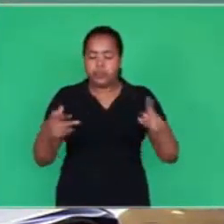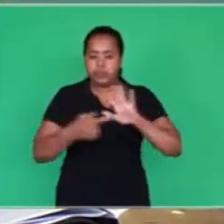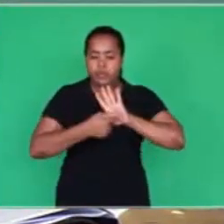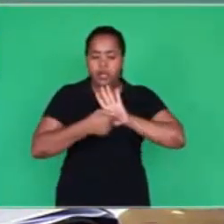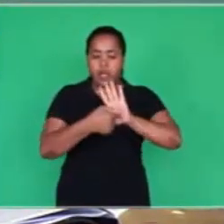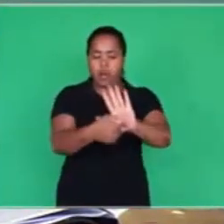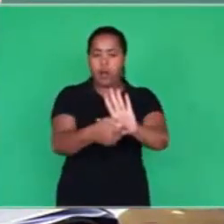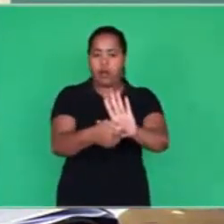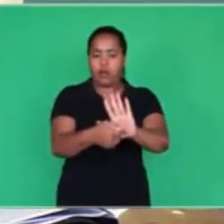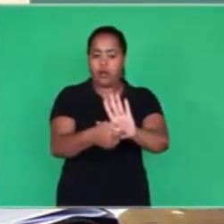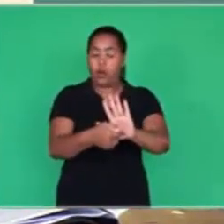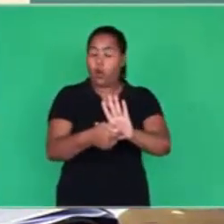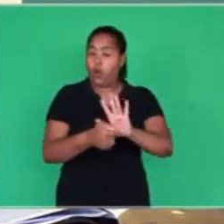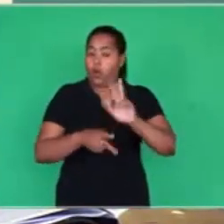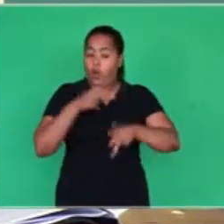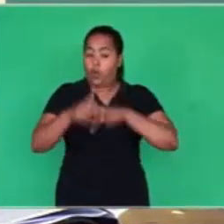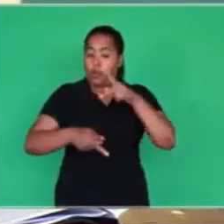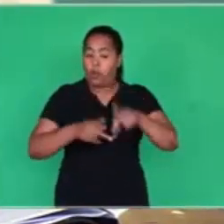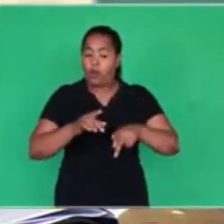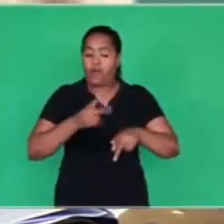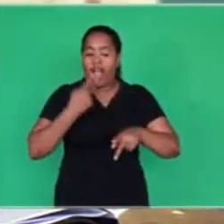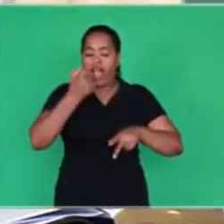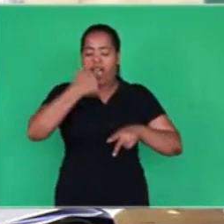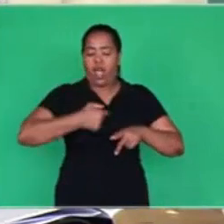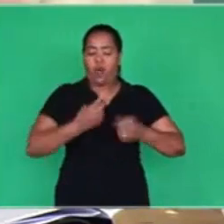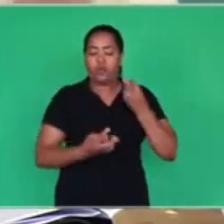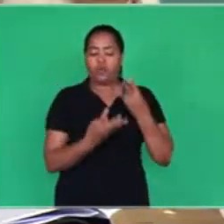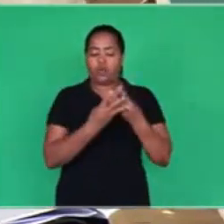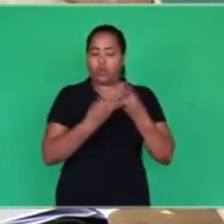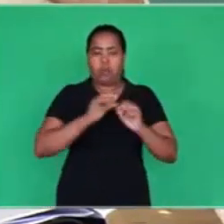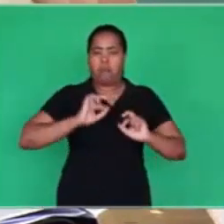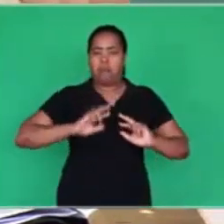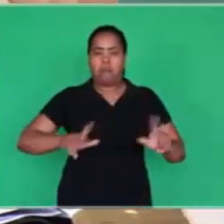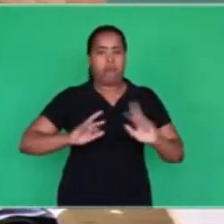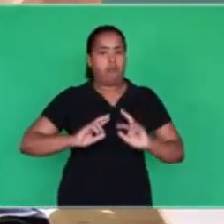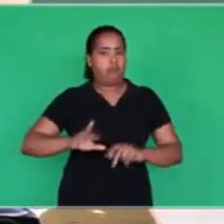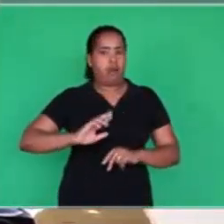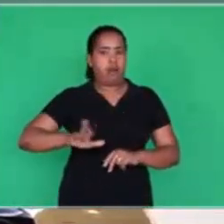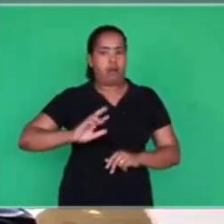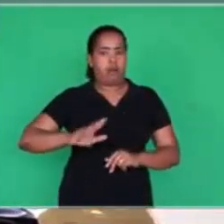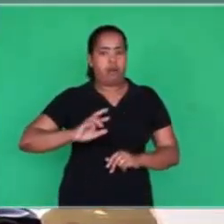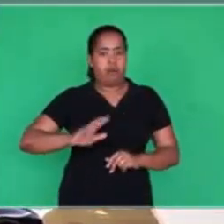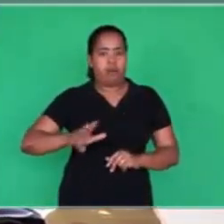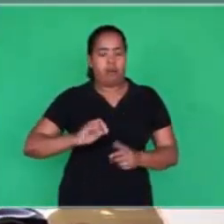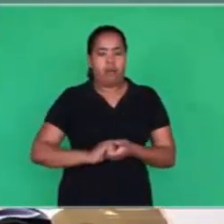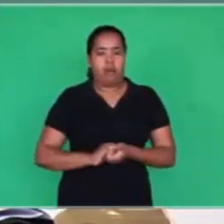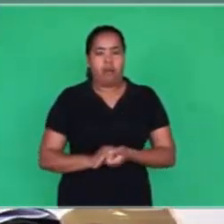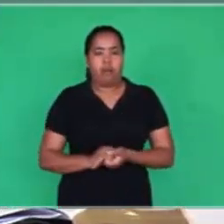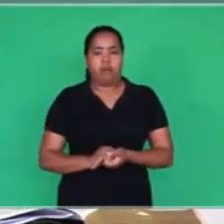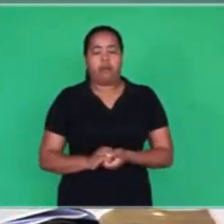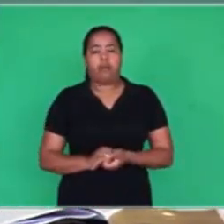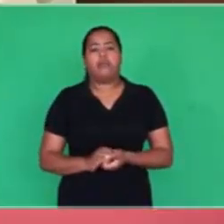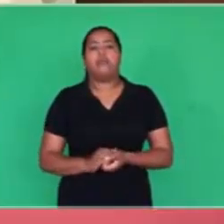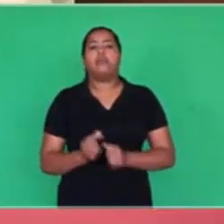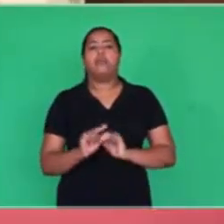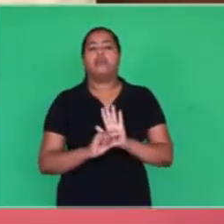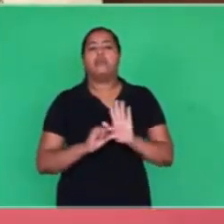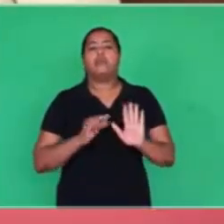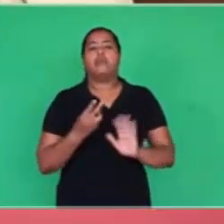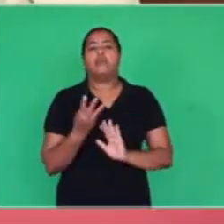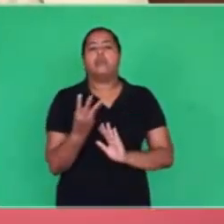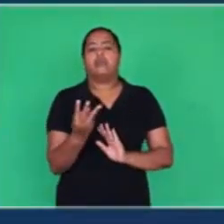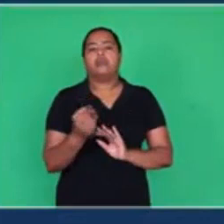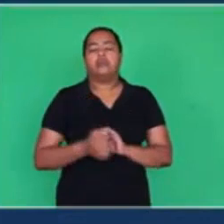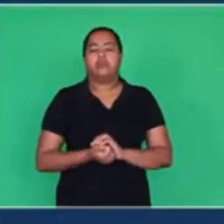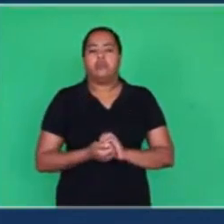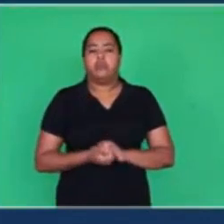be Jewish and are not." We see in the Word of God, in verse 3 says, "Then the Lord will